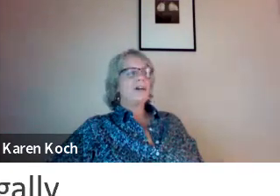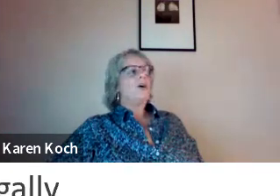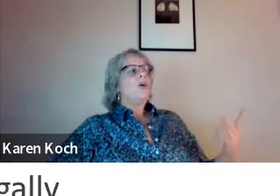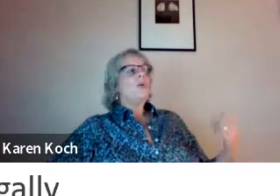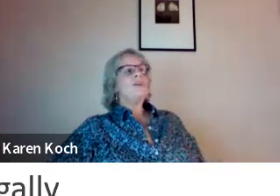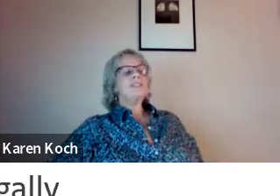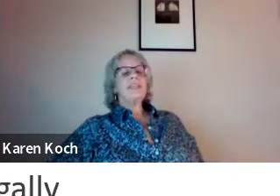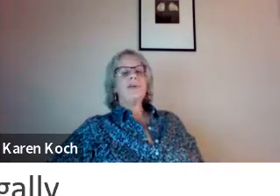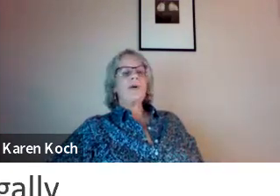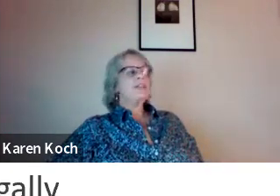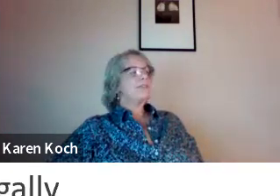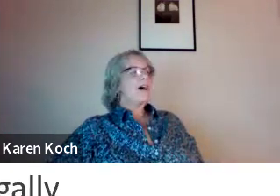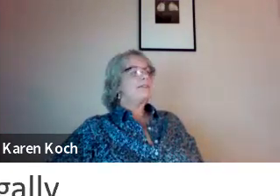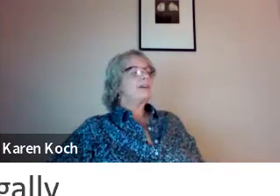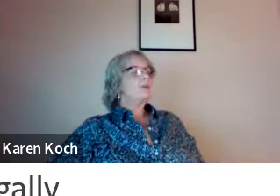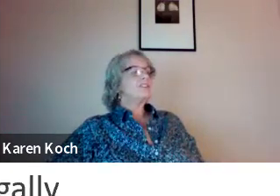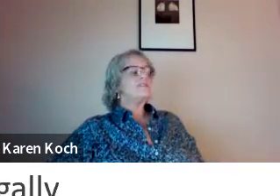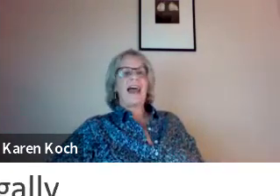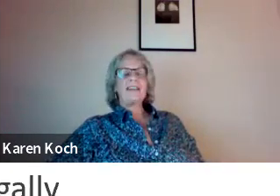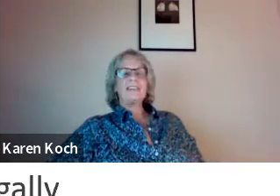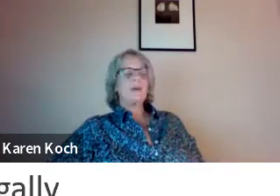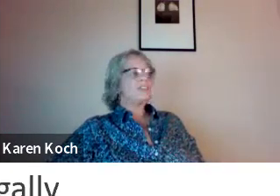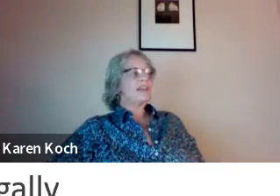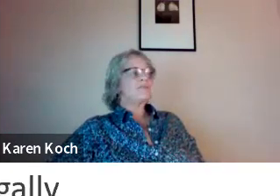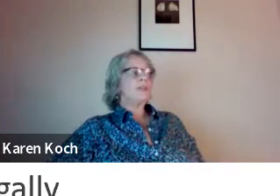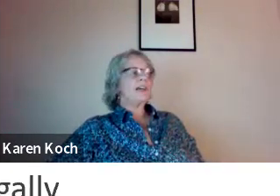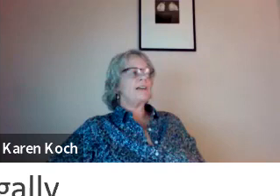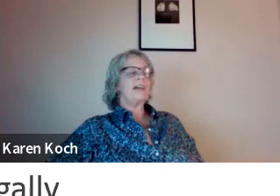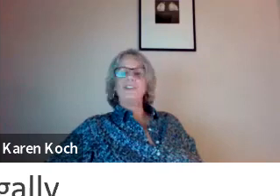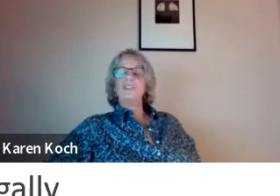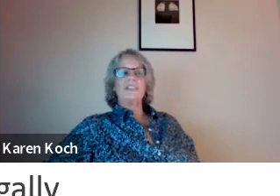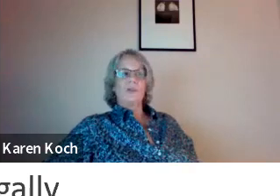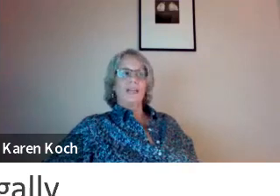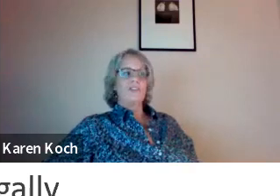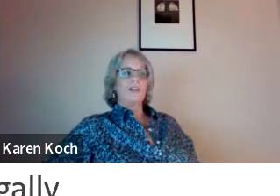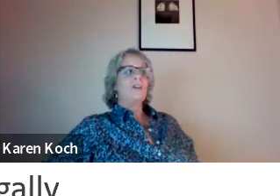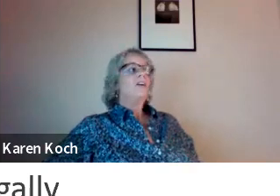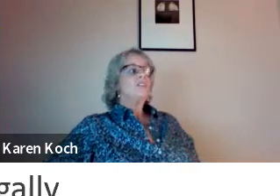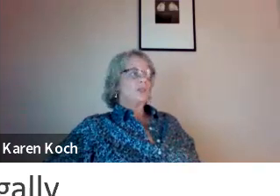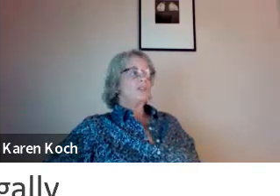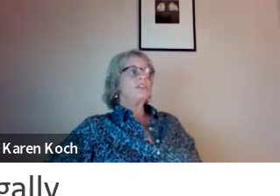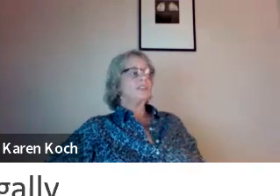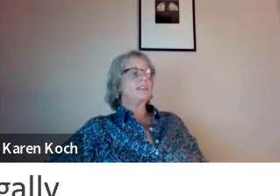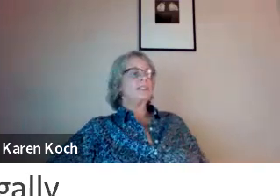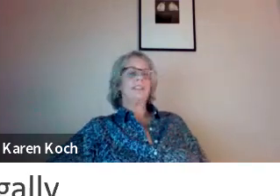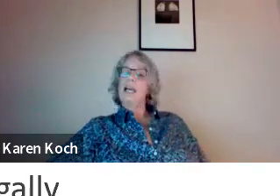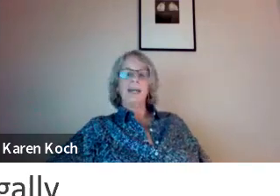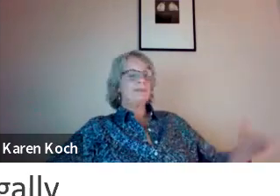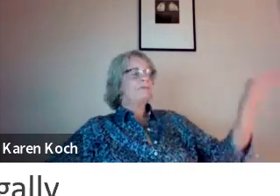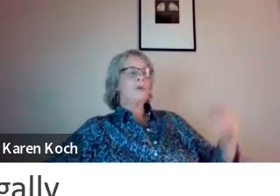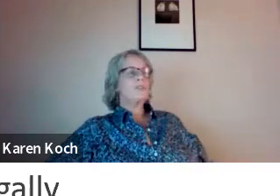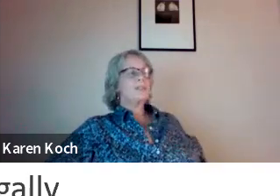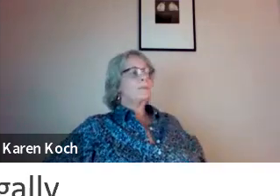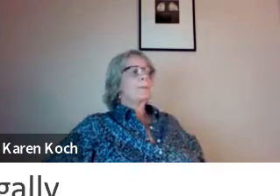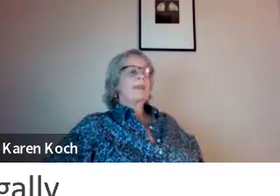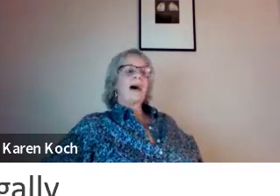please, Sierra, what you see on the slide there was a fax that was sent from the Area Agency on Aging to the facility.